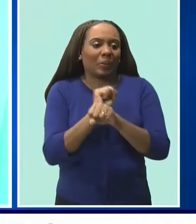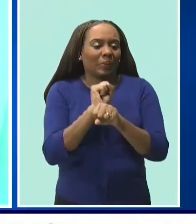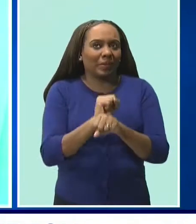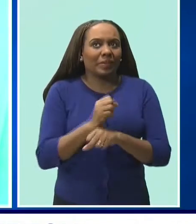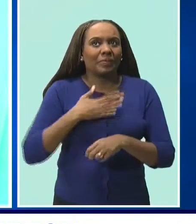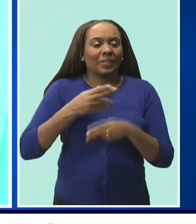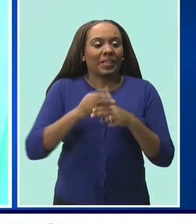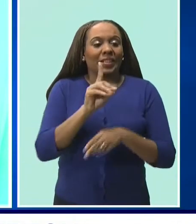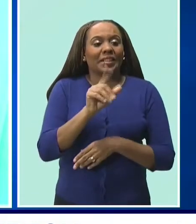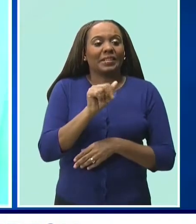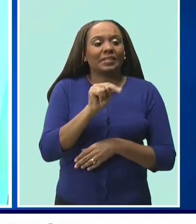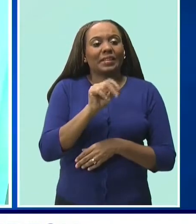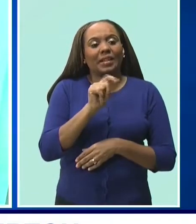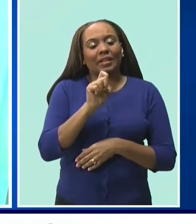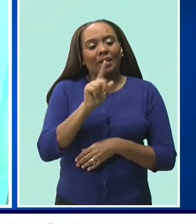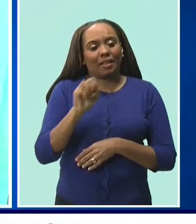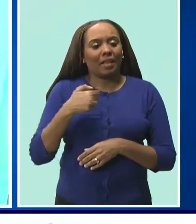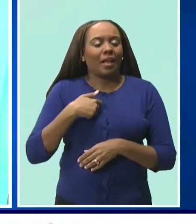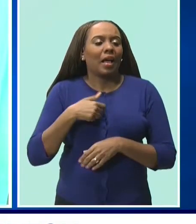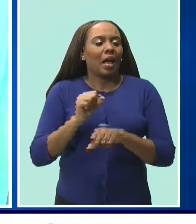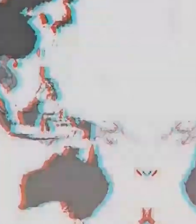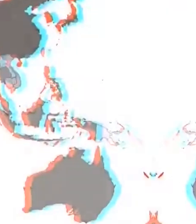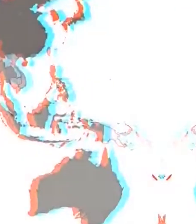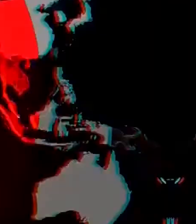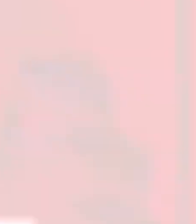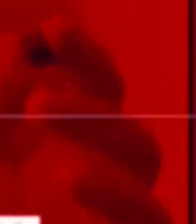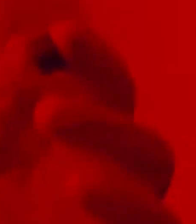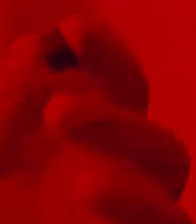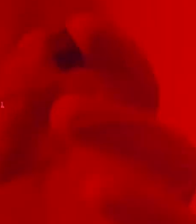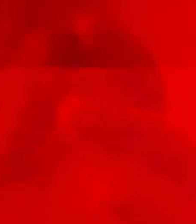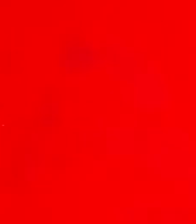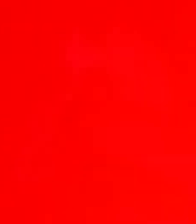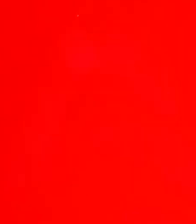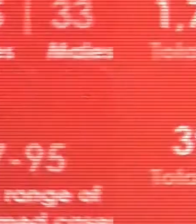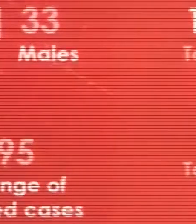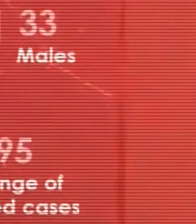My name is Danielle Curtin, and I am on the front line.